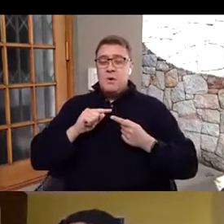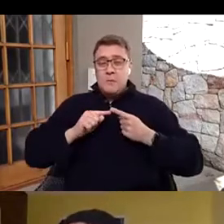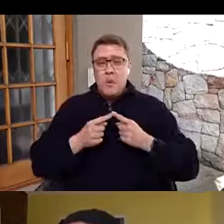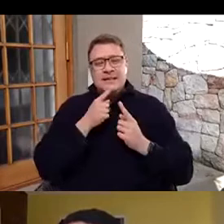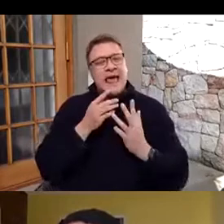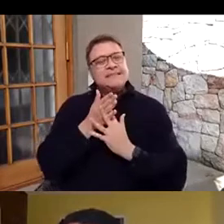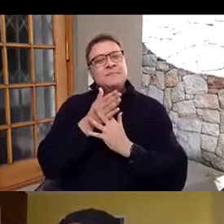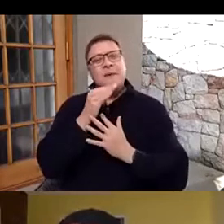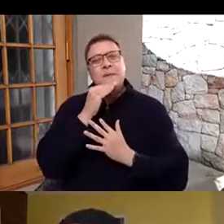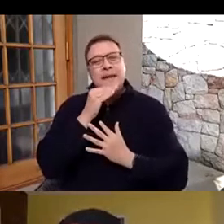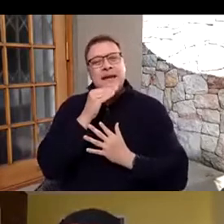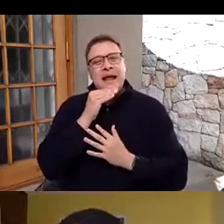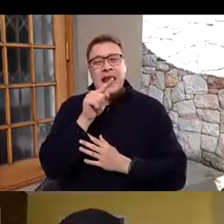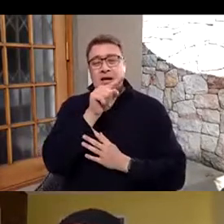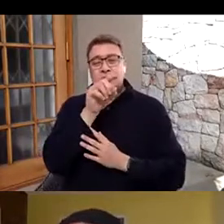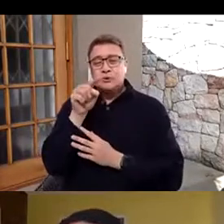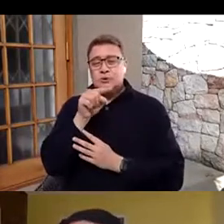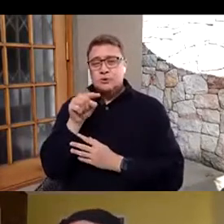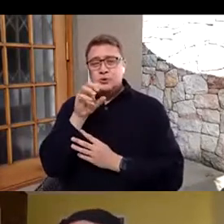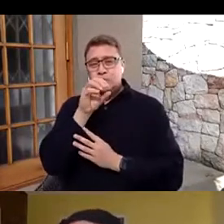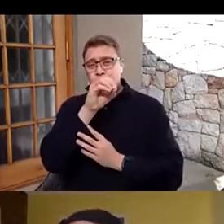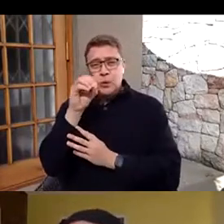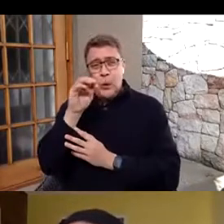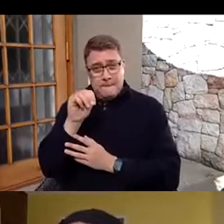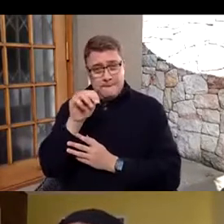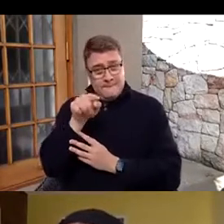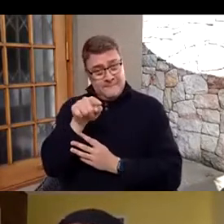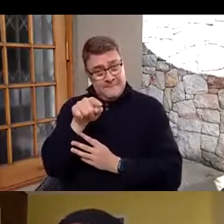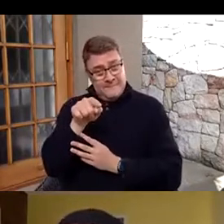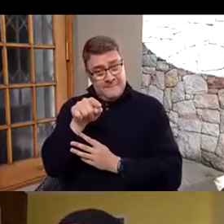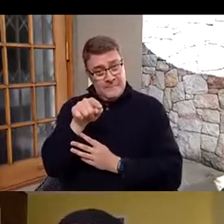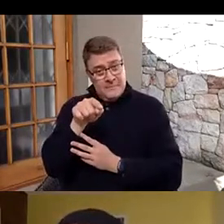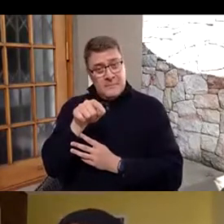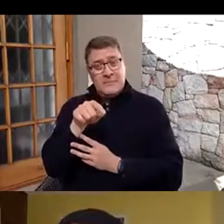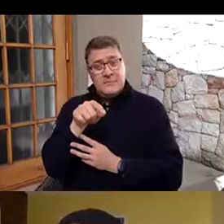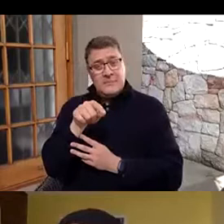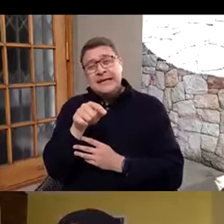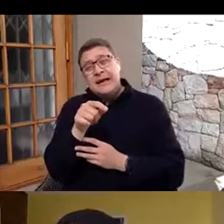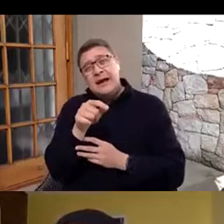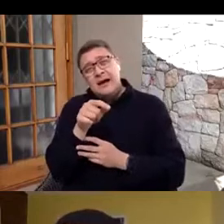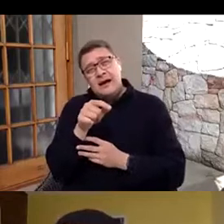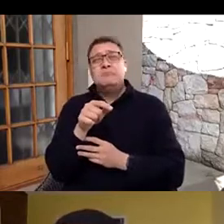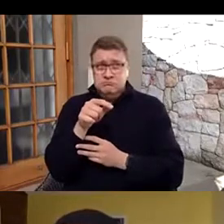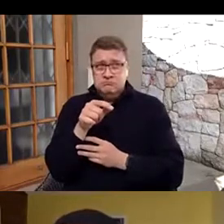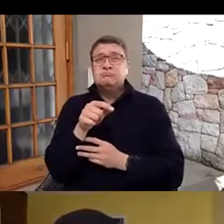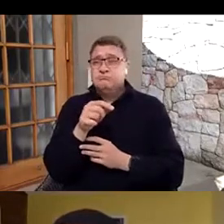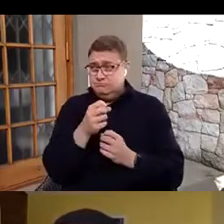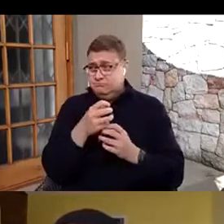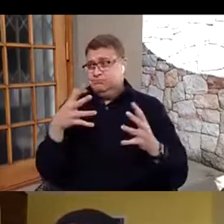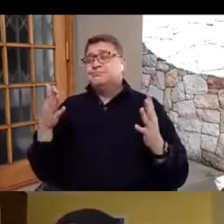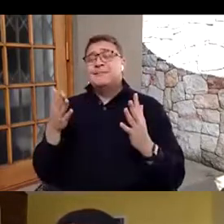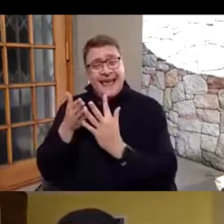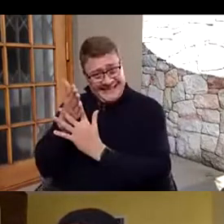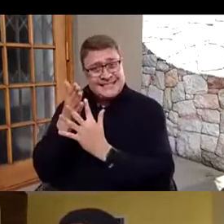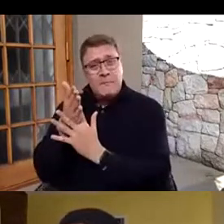accessibility, something like the Zoom platform again, is to some degree extremely accessible, and in other